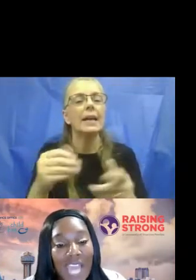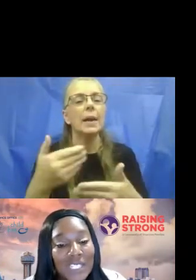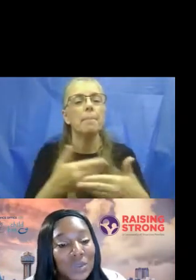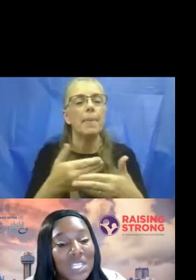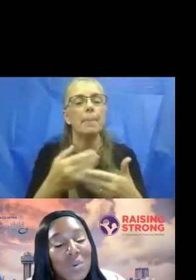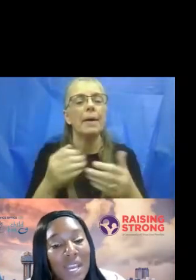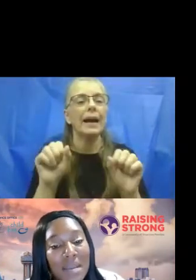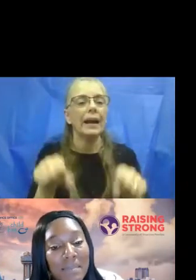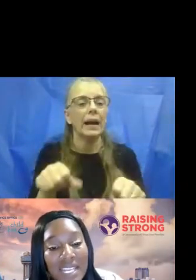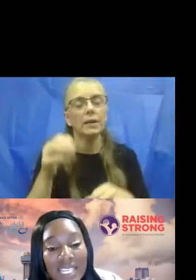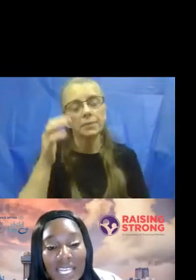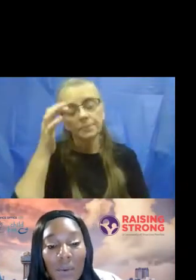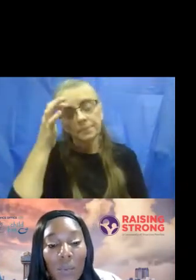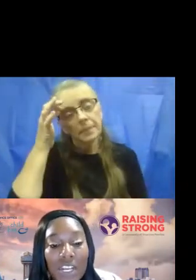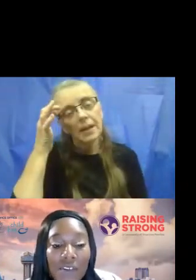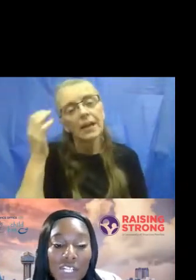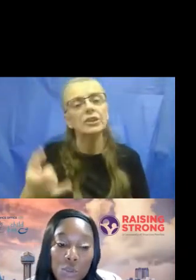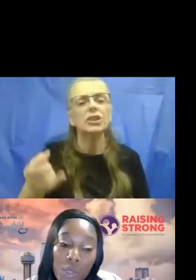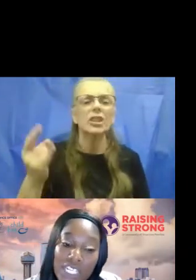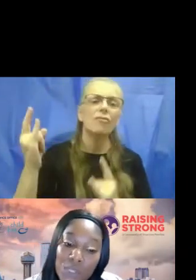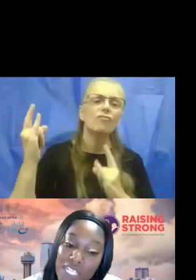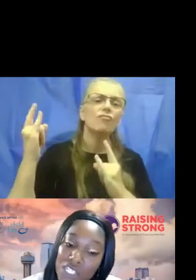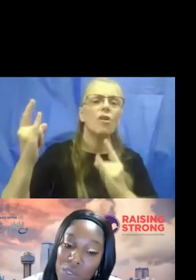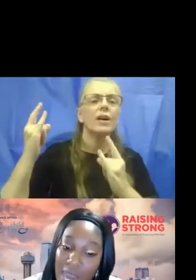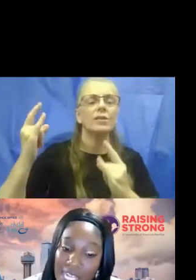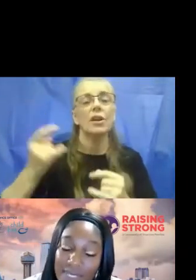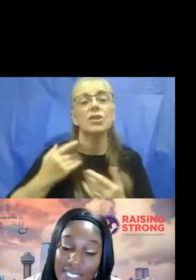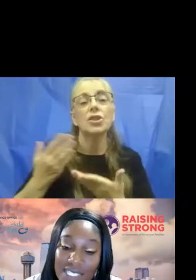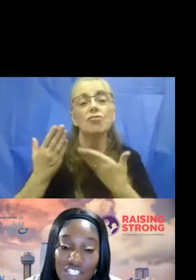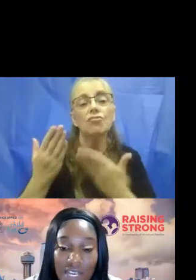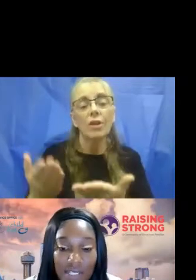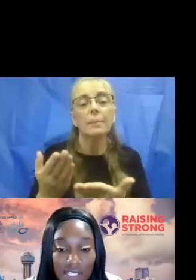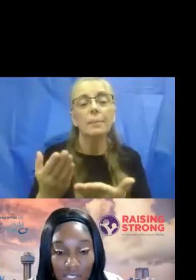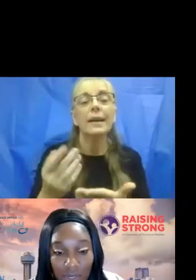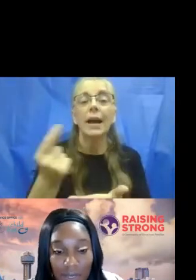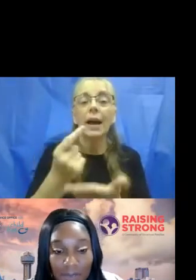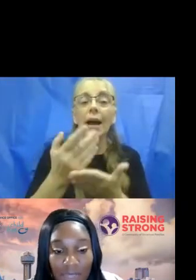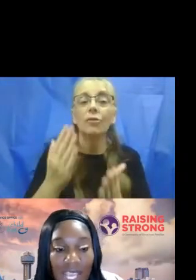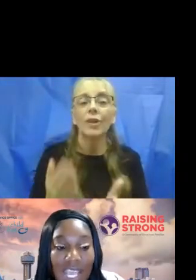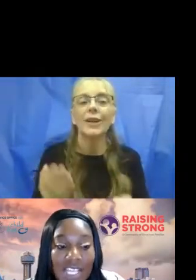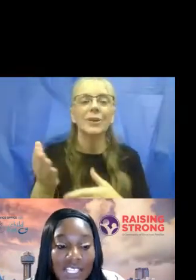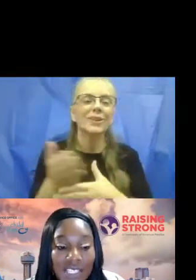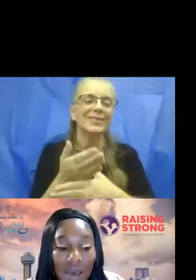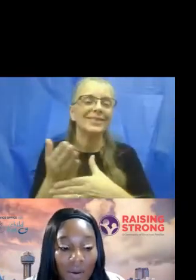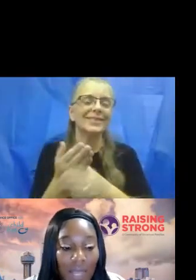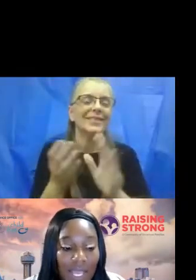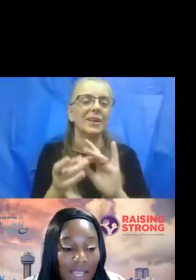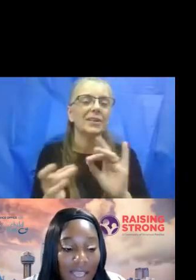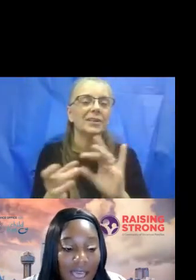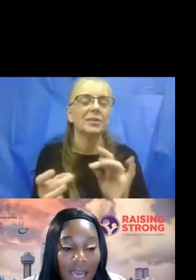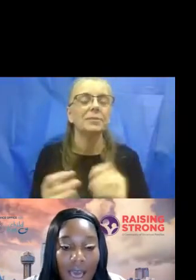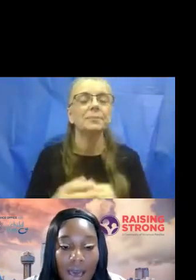she actually recommended one of her 2022 graduates to share their story. So